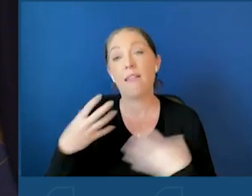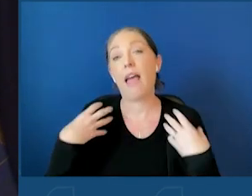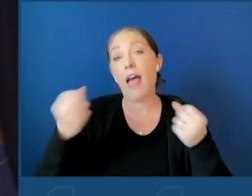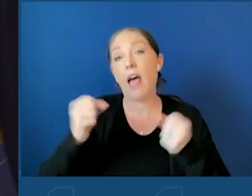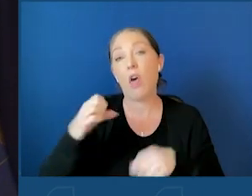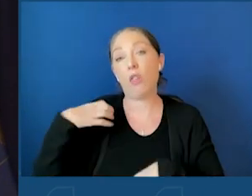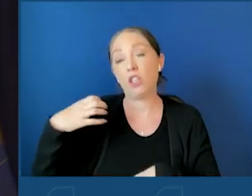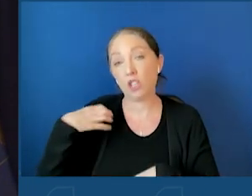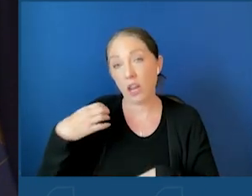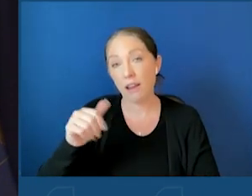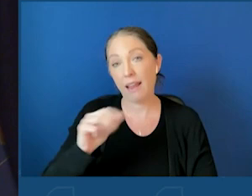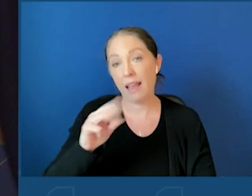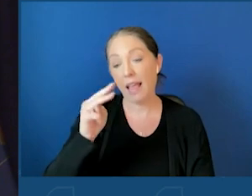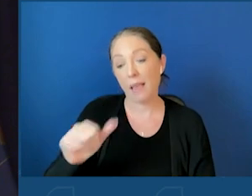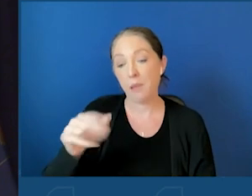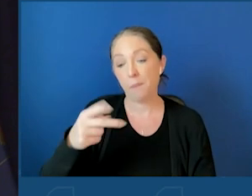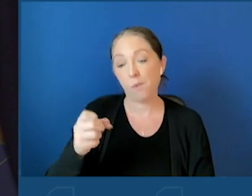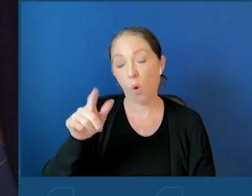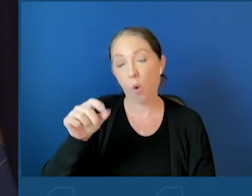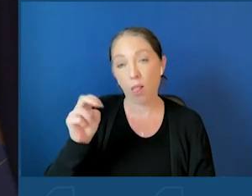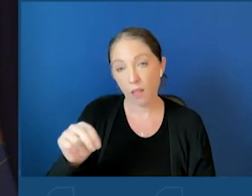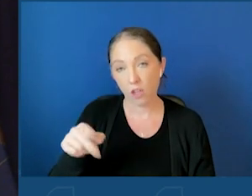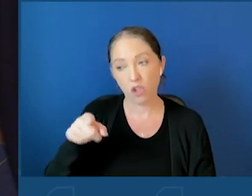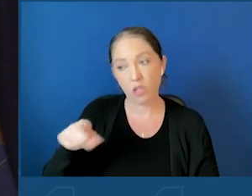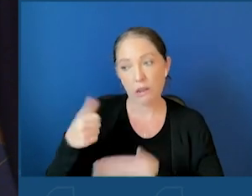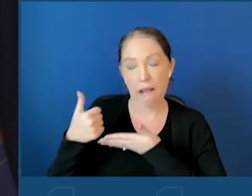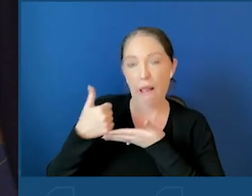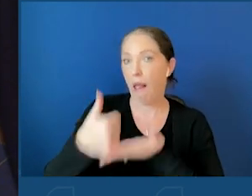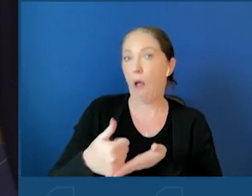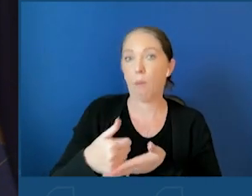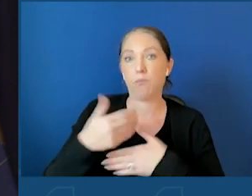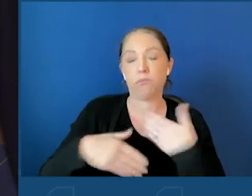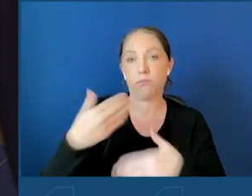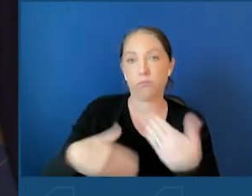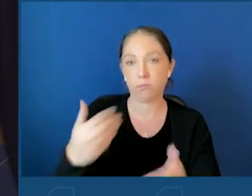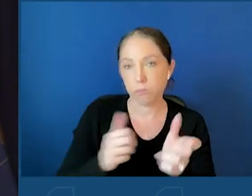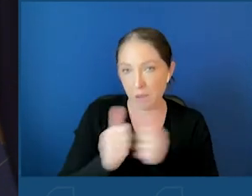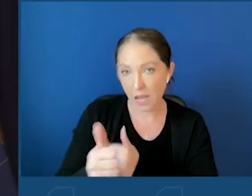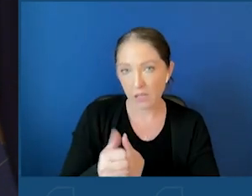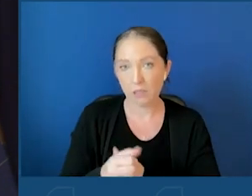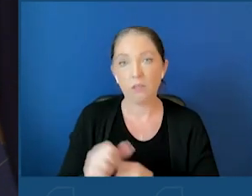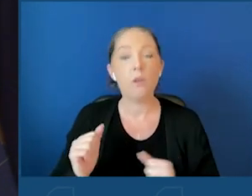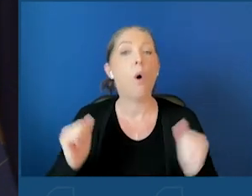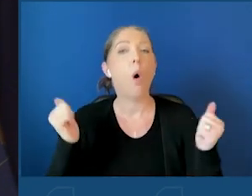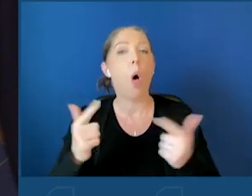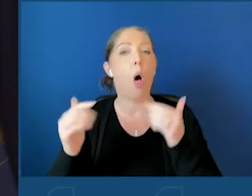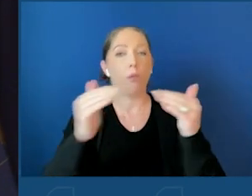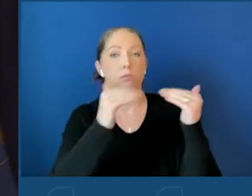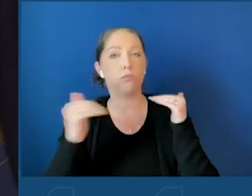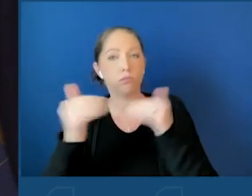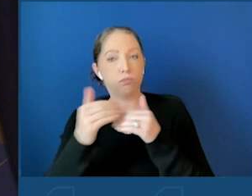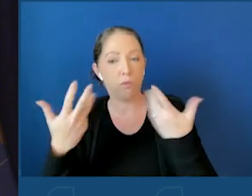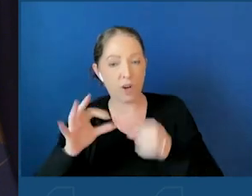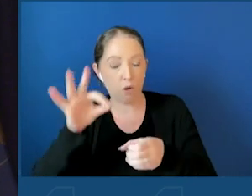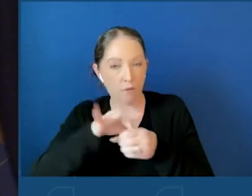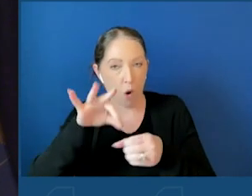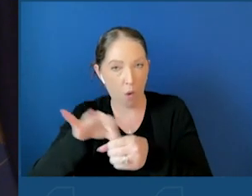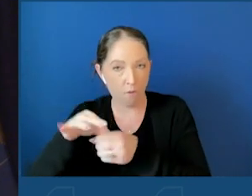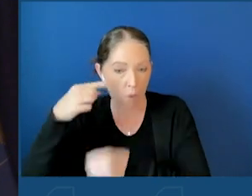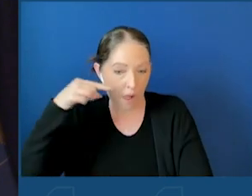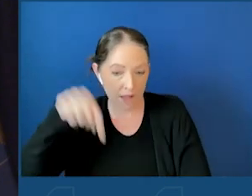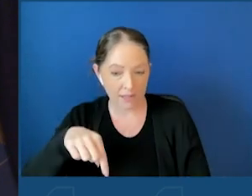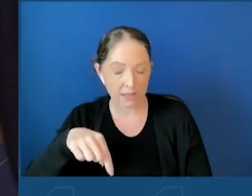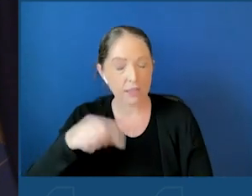across the finish line. Thank you to her and all my colleagues who voted for this piece of legislation, because every woman